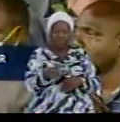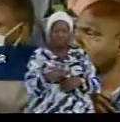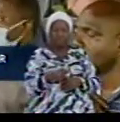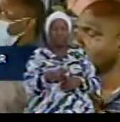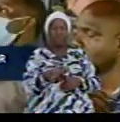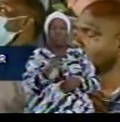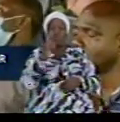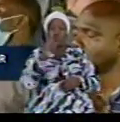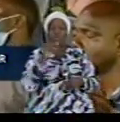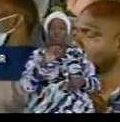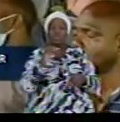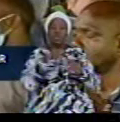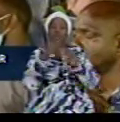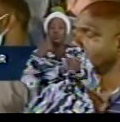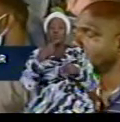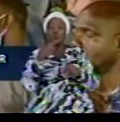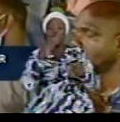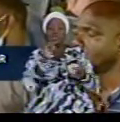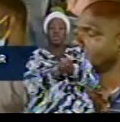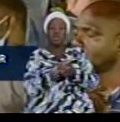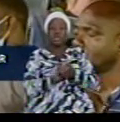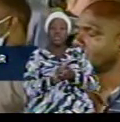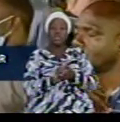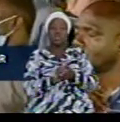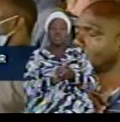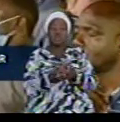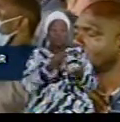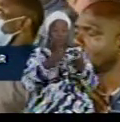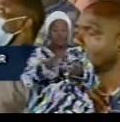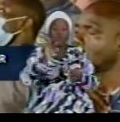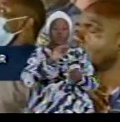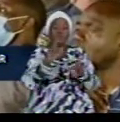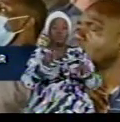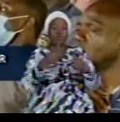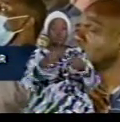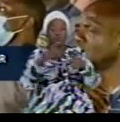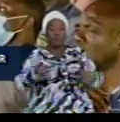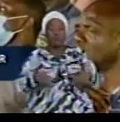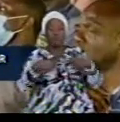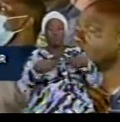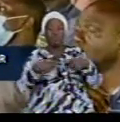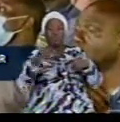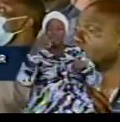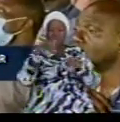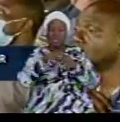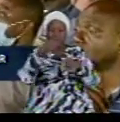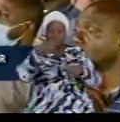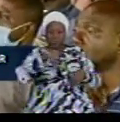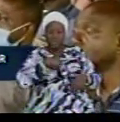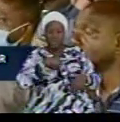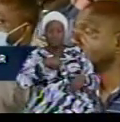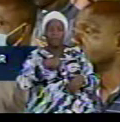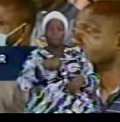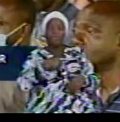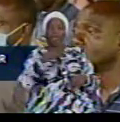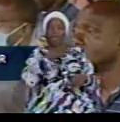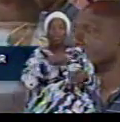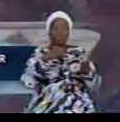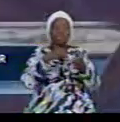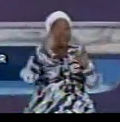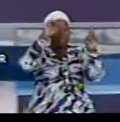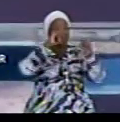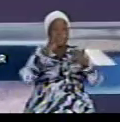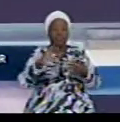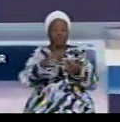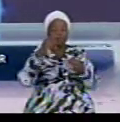dwell? I said, where is the Holy Ghost going to dwell? And it's the spirit of life, not